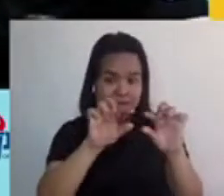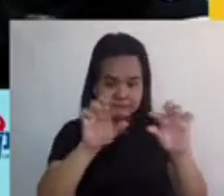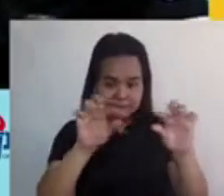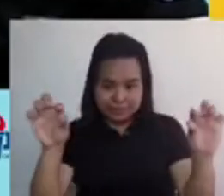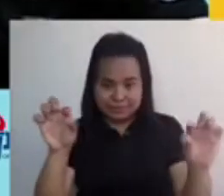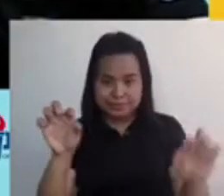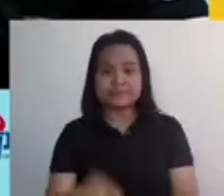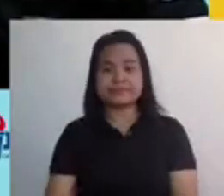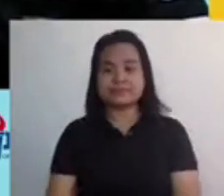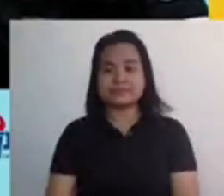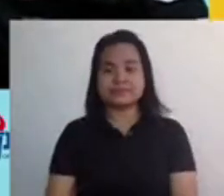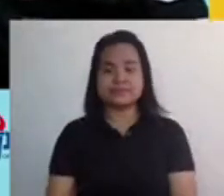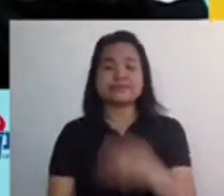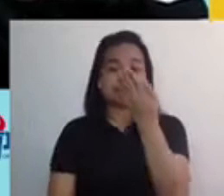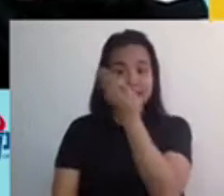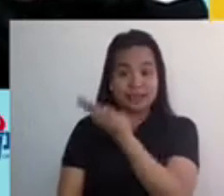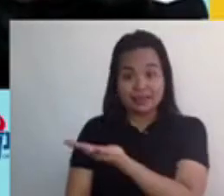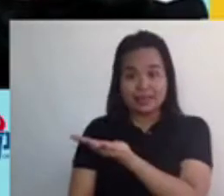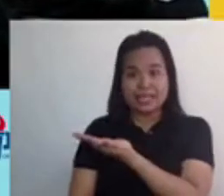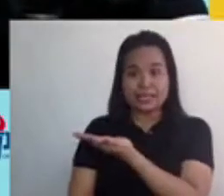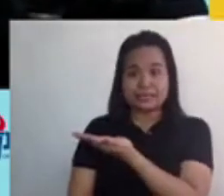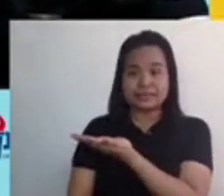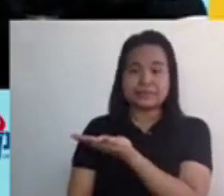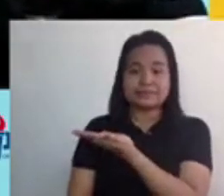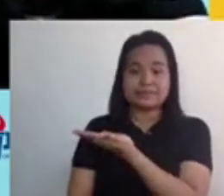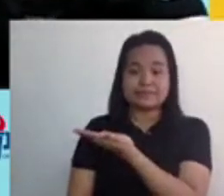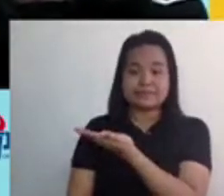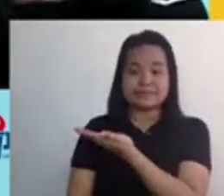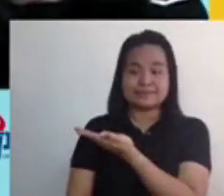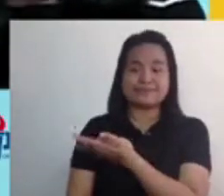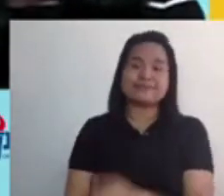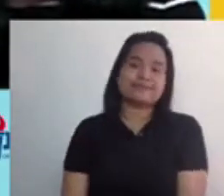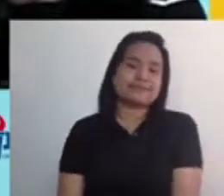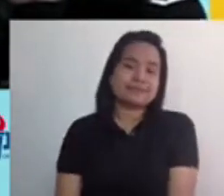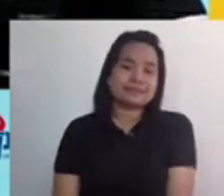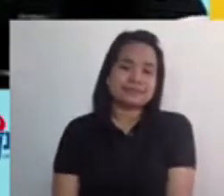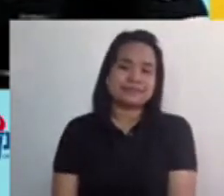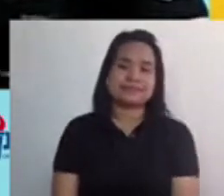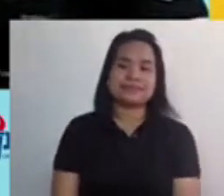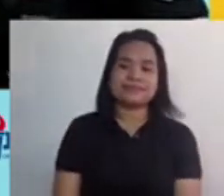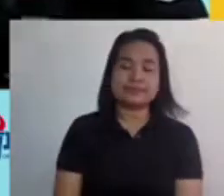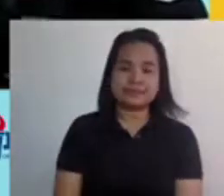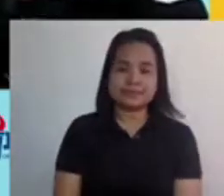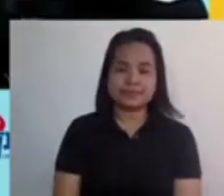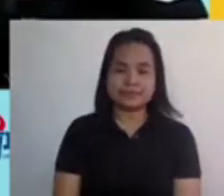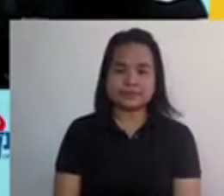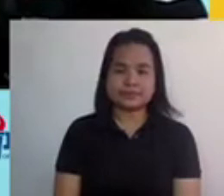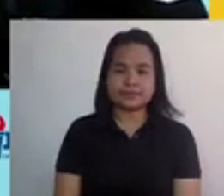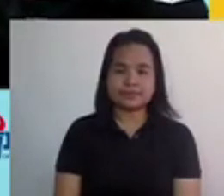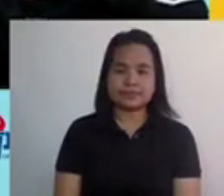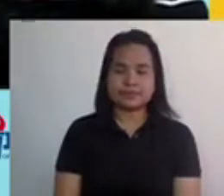bit.ly/all caps RPMS-PPST 2021 to 2022. So all of